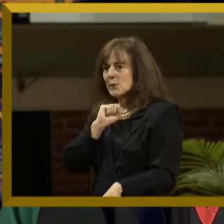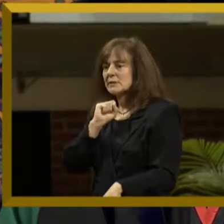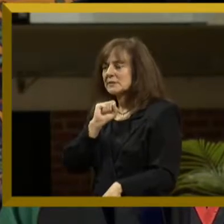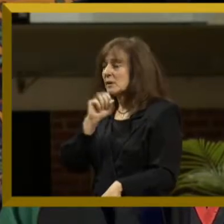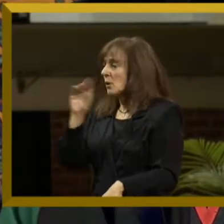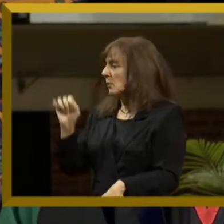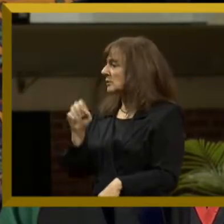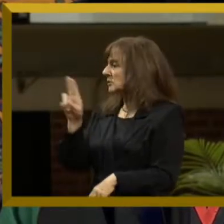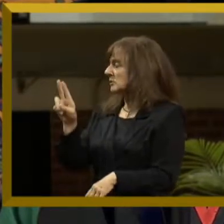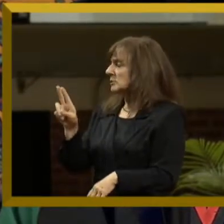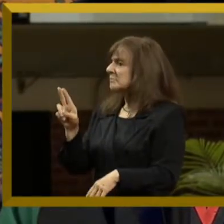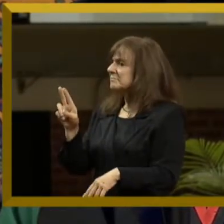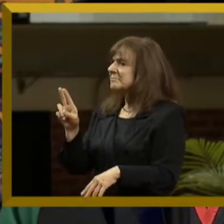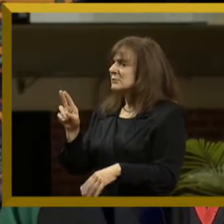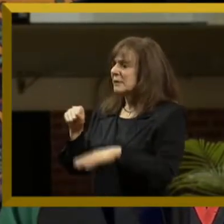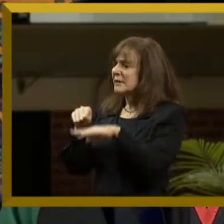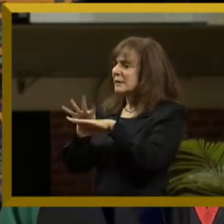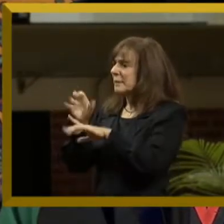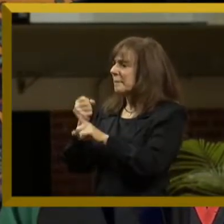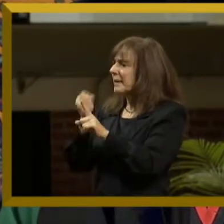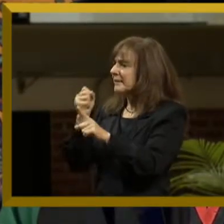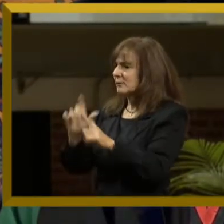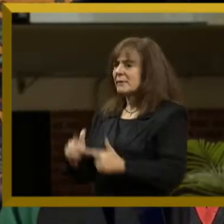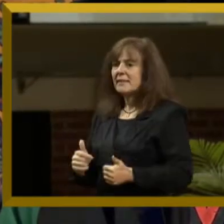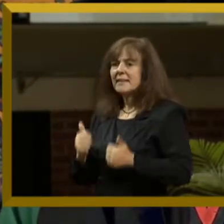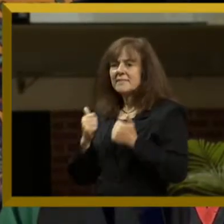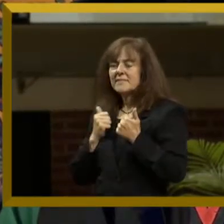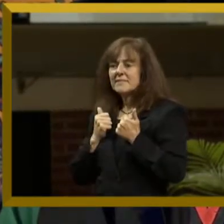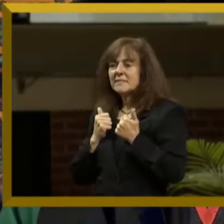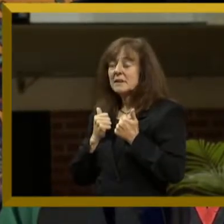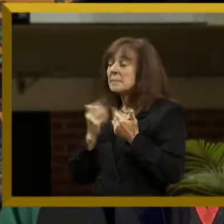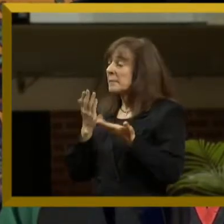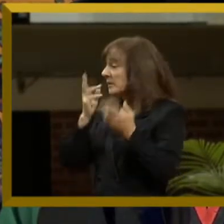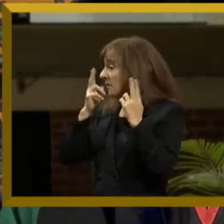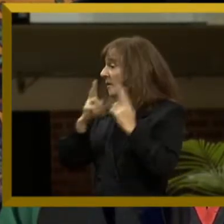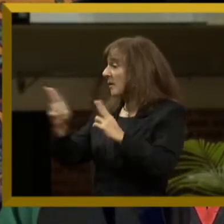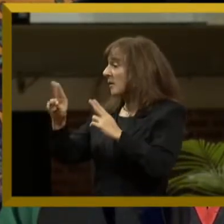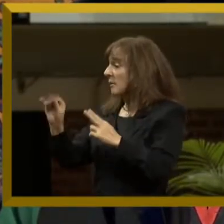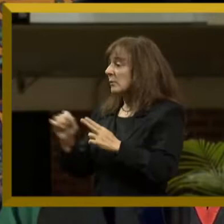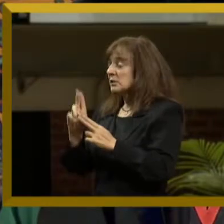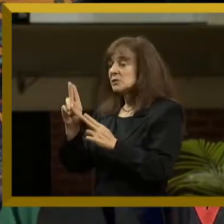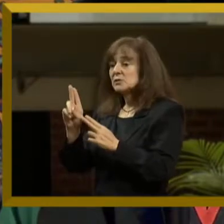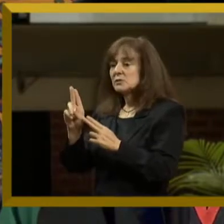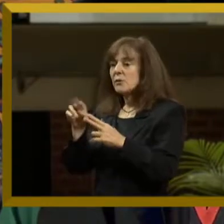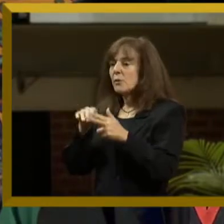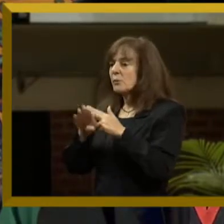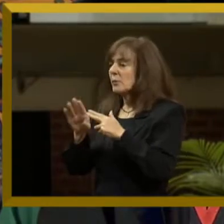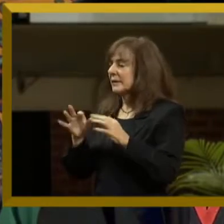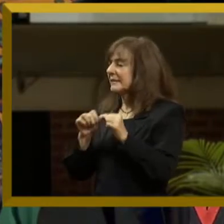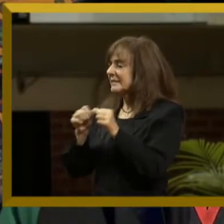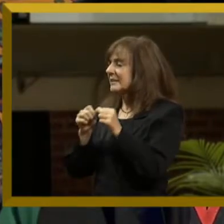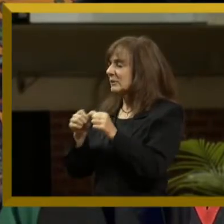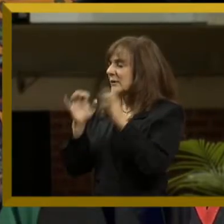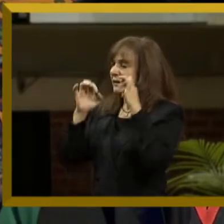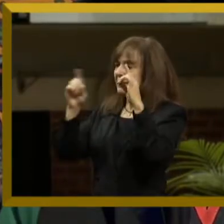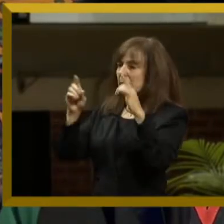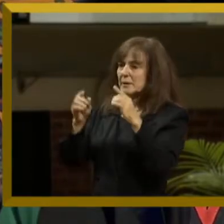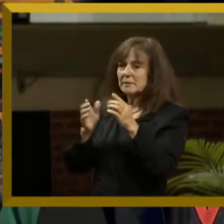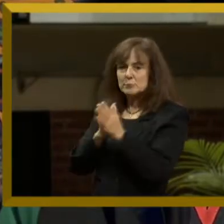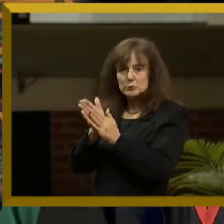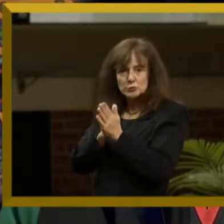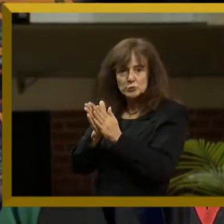State University has made a difference in your life. May you honor OSU through your continued academic